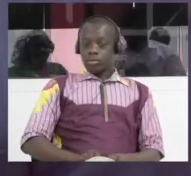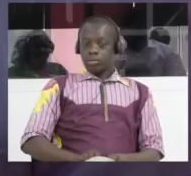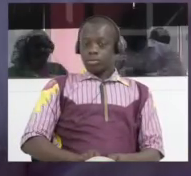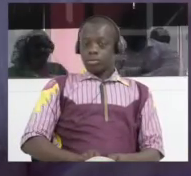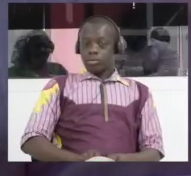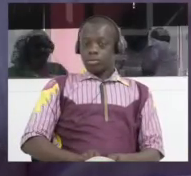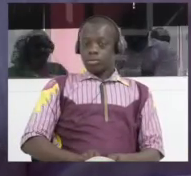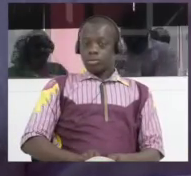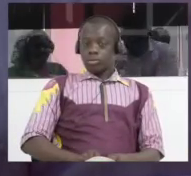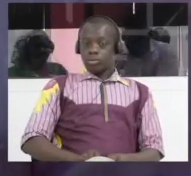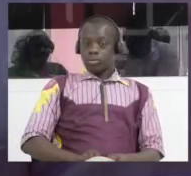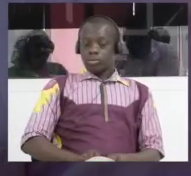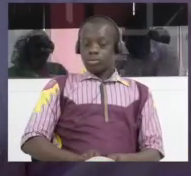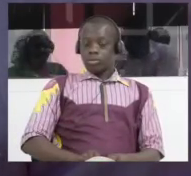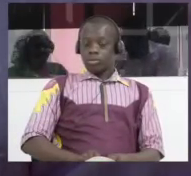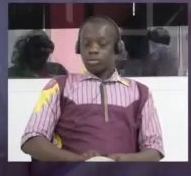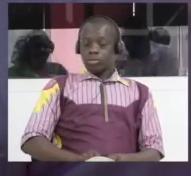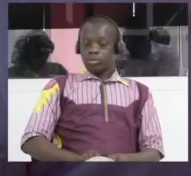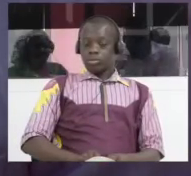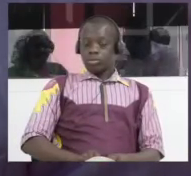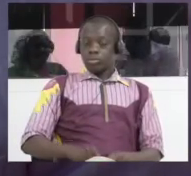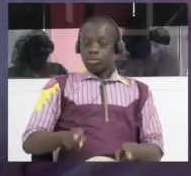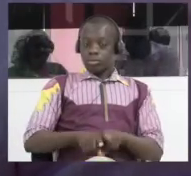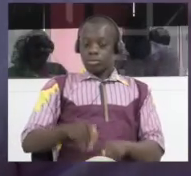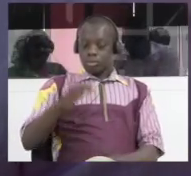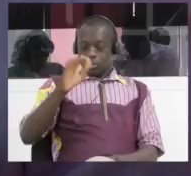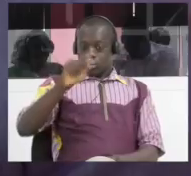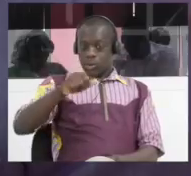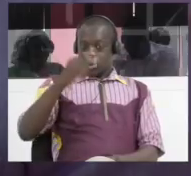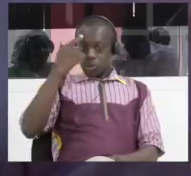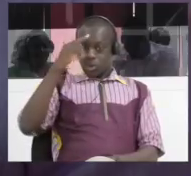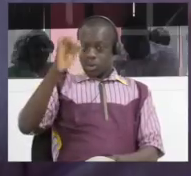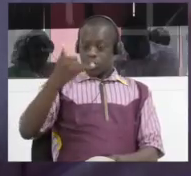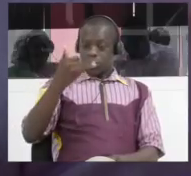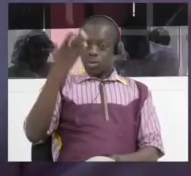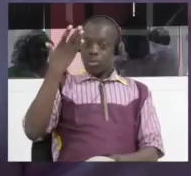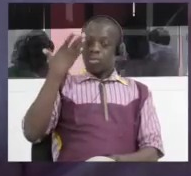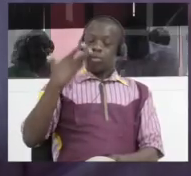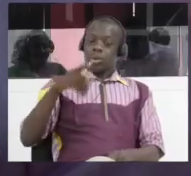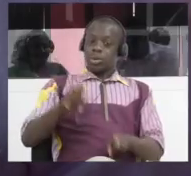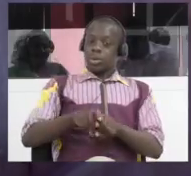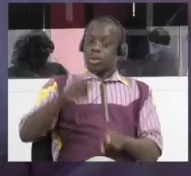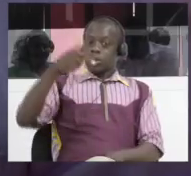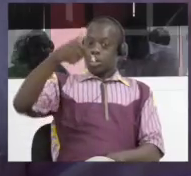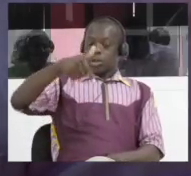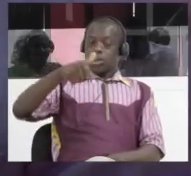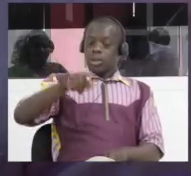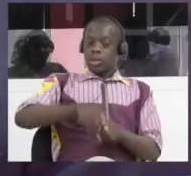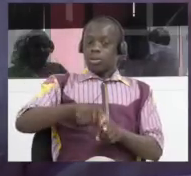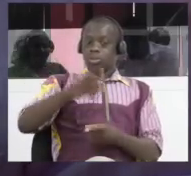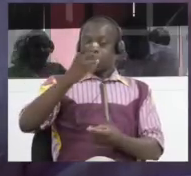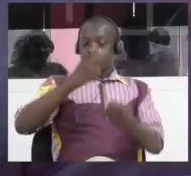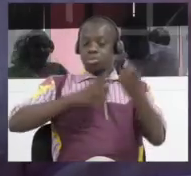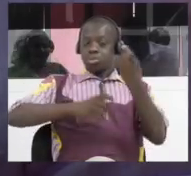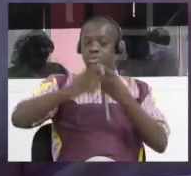that when the Nigerians relinquished command or relinquished the